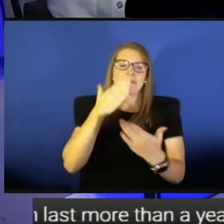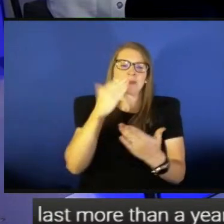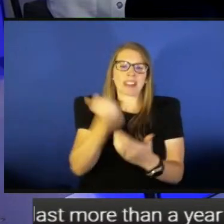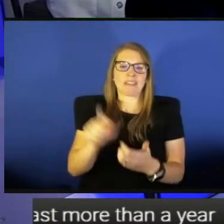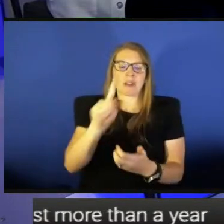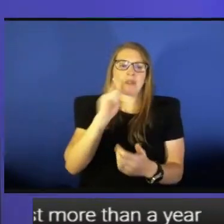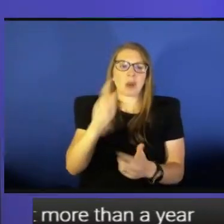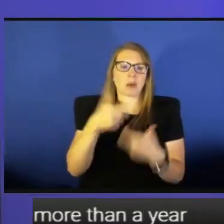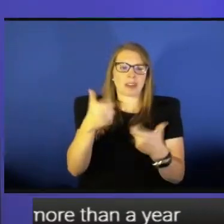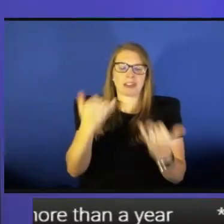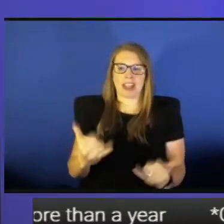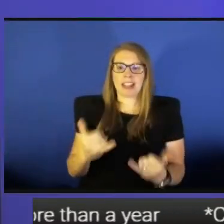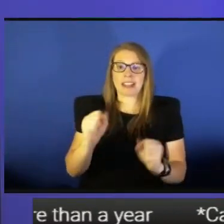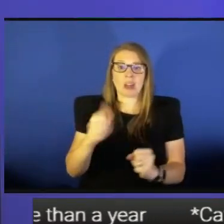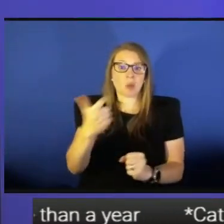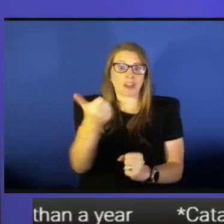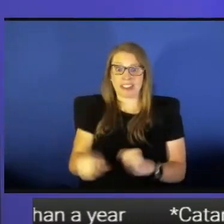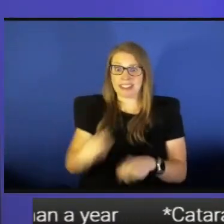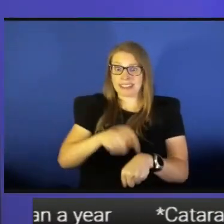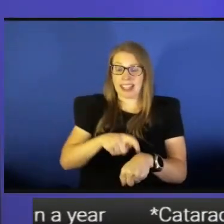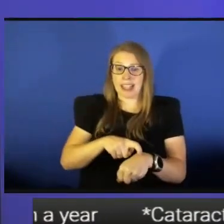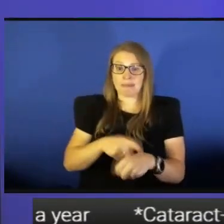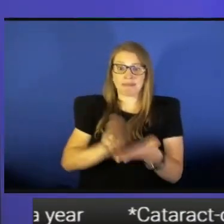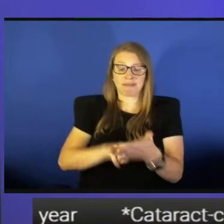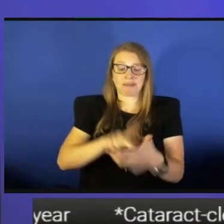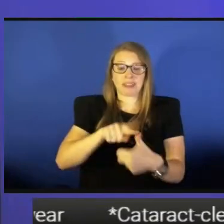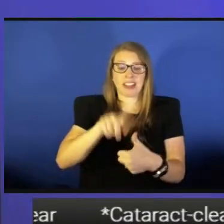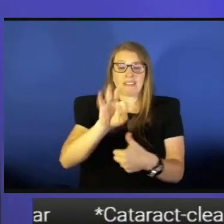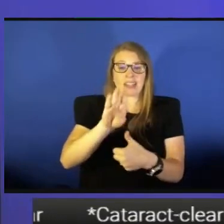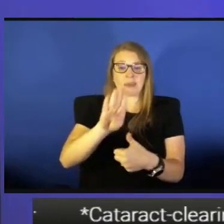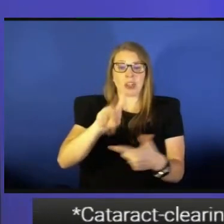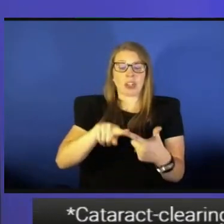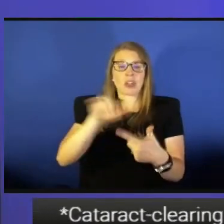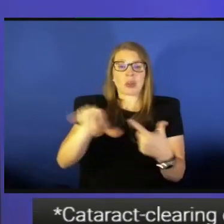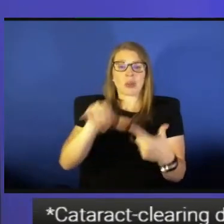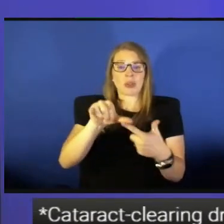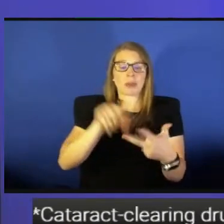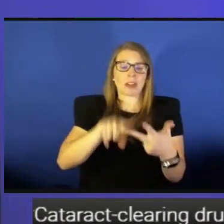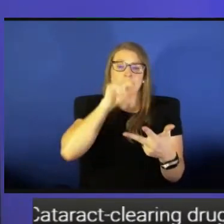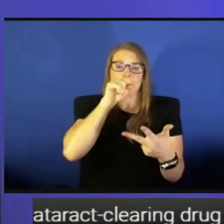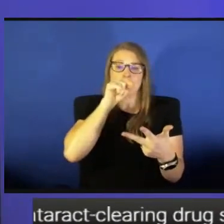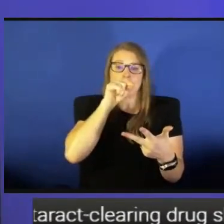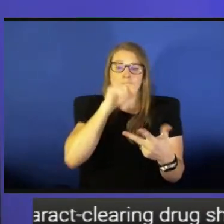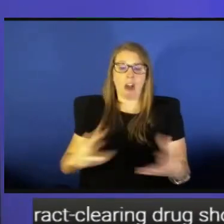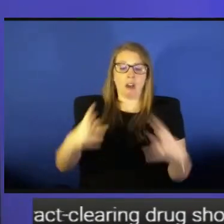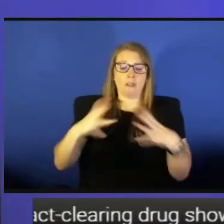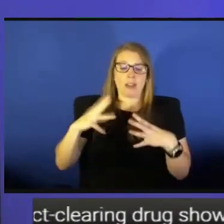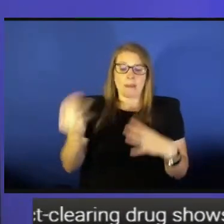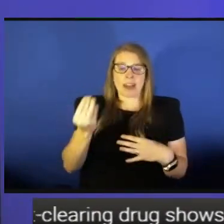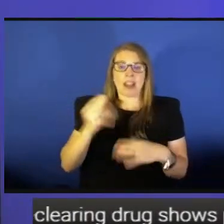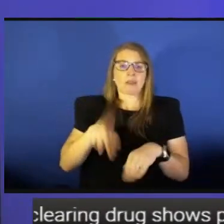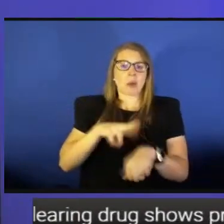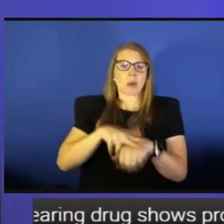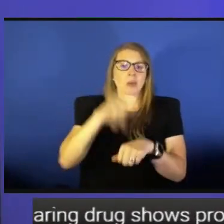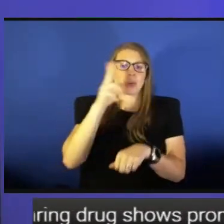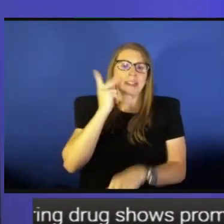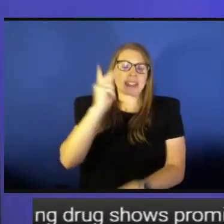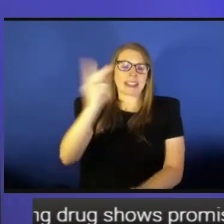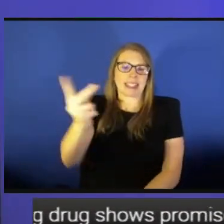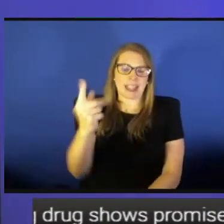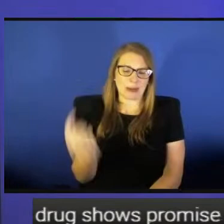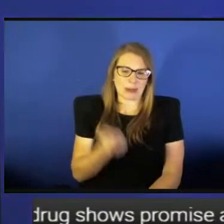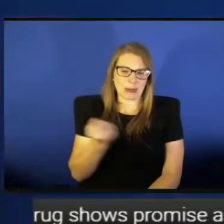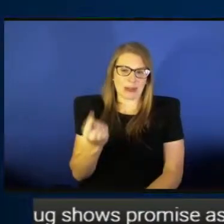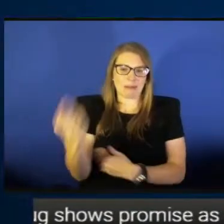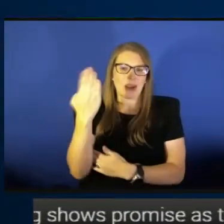forget, you can catch our shows anytime by logging onto Facebook, YouTube, and Twitter. We are off on Monday, but of course, we will see you back here bright and early on Tuesday. Have a great